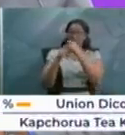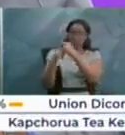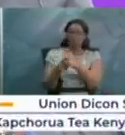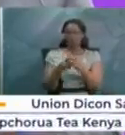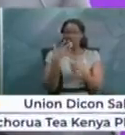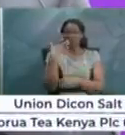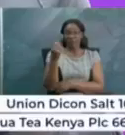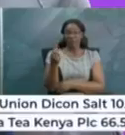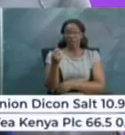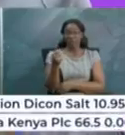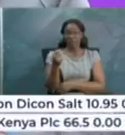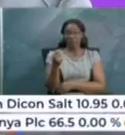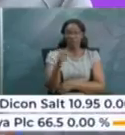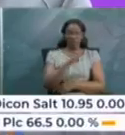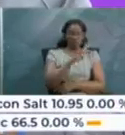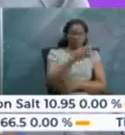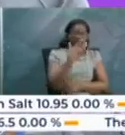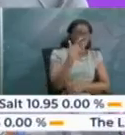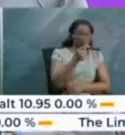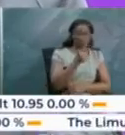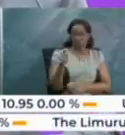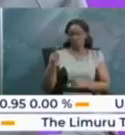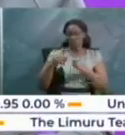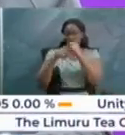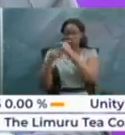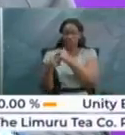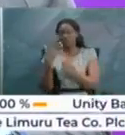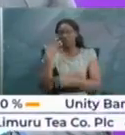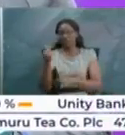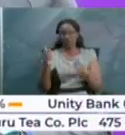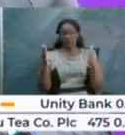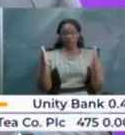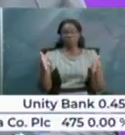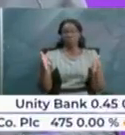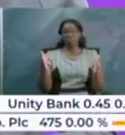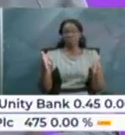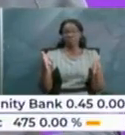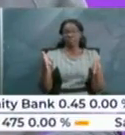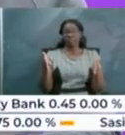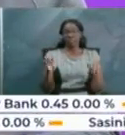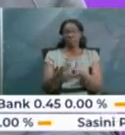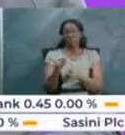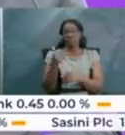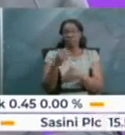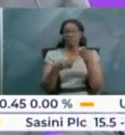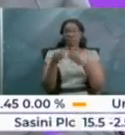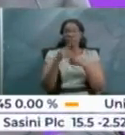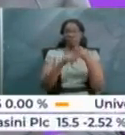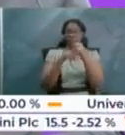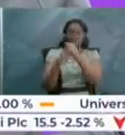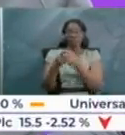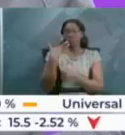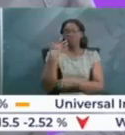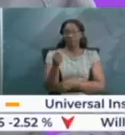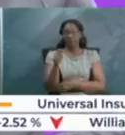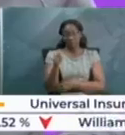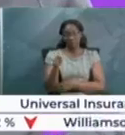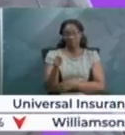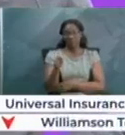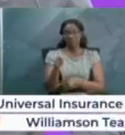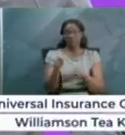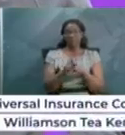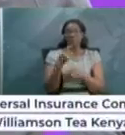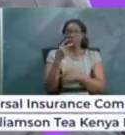Yeah, smartwatches are quite pricey. You want to But get this good type, quality. Yes. this specific type, and actually somebody sold it at 6,500. I even saw